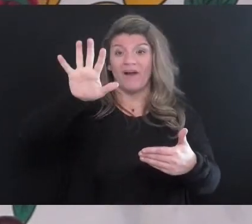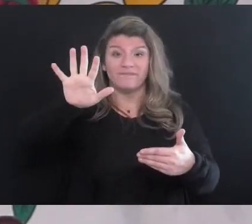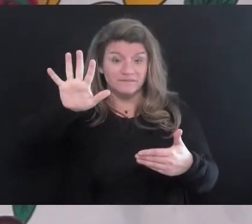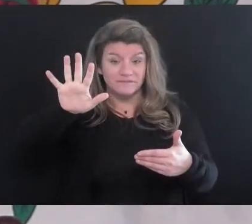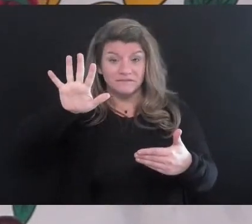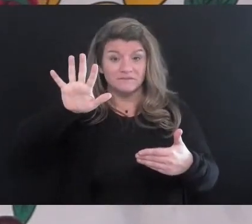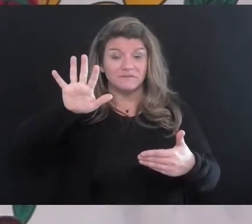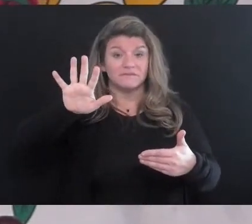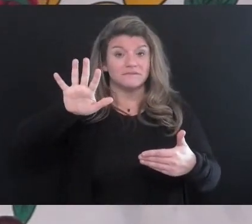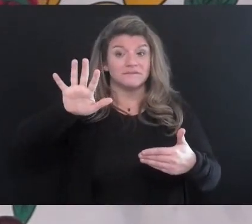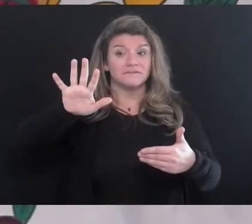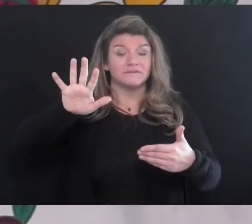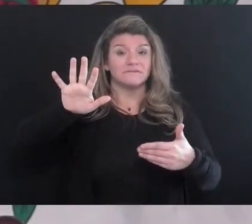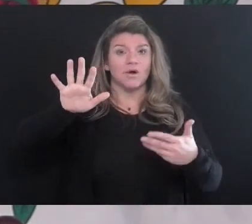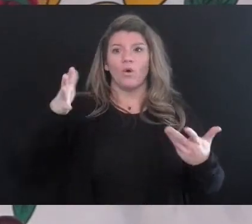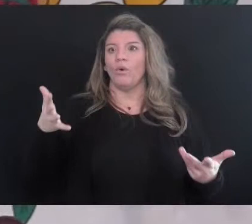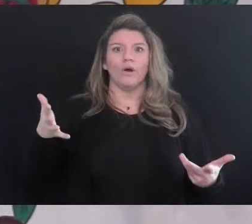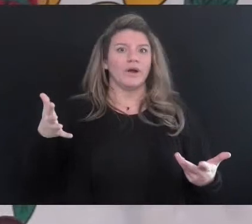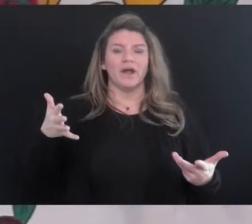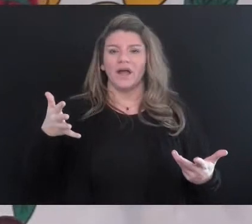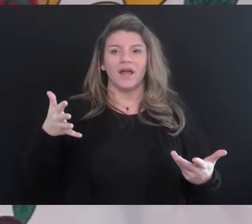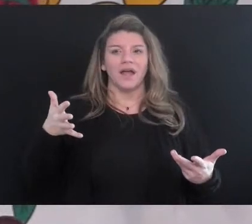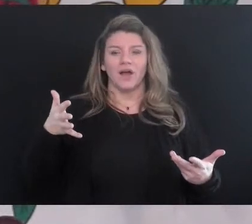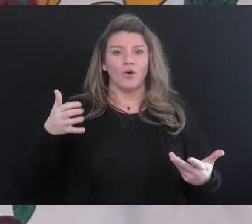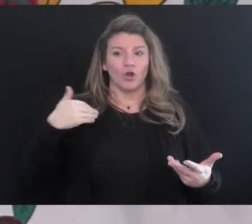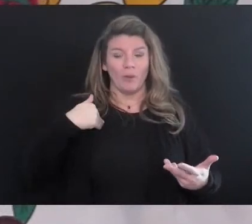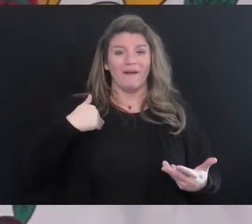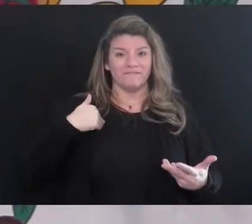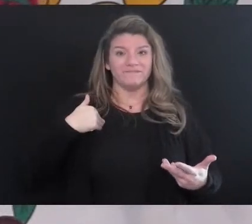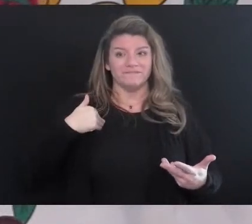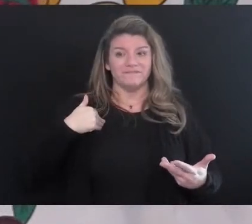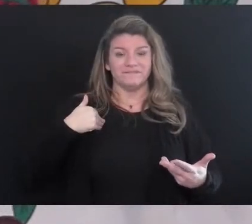1.05, or you go to